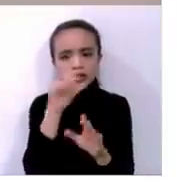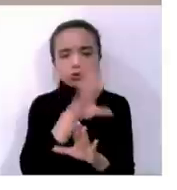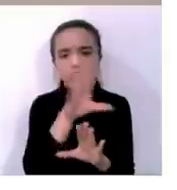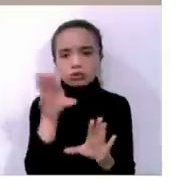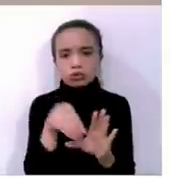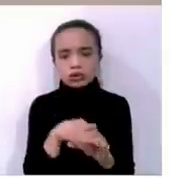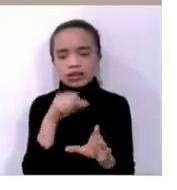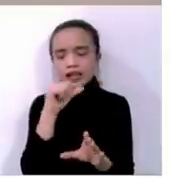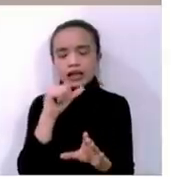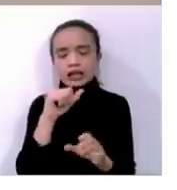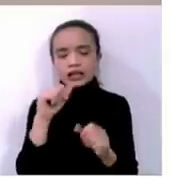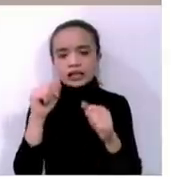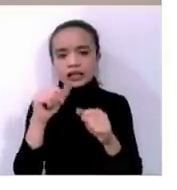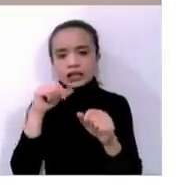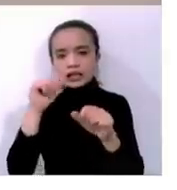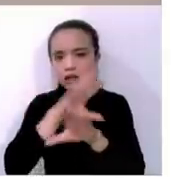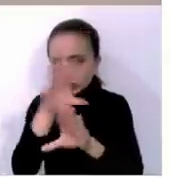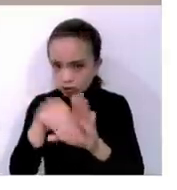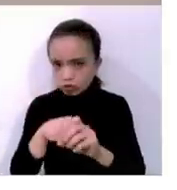La Torre versus Comelec